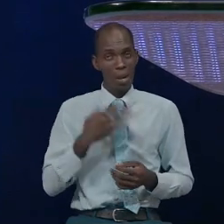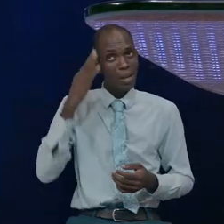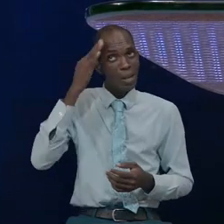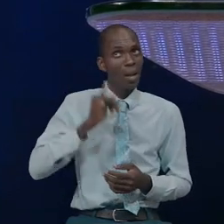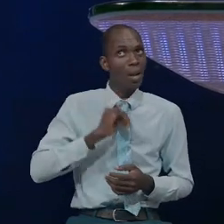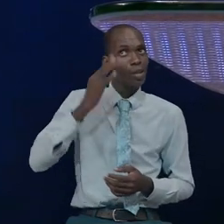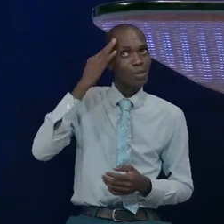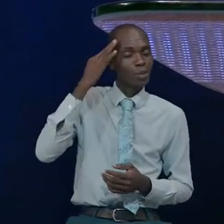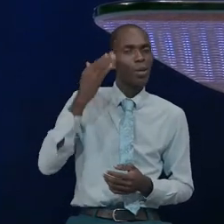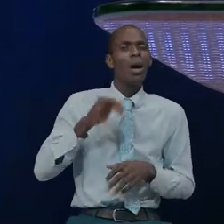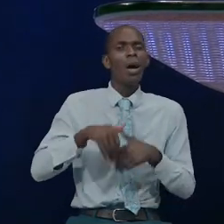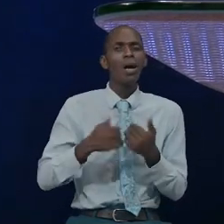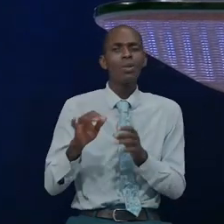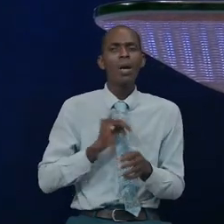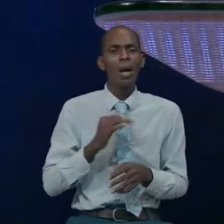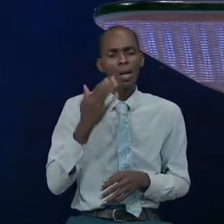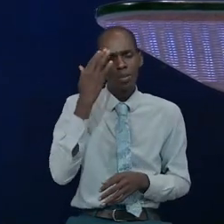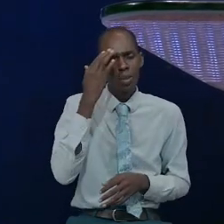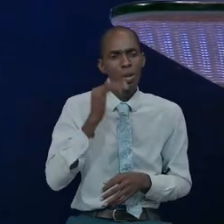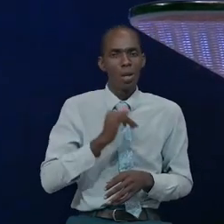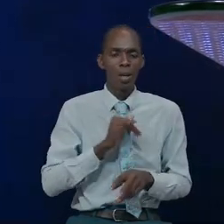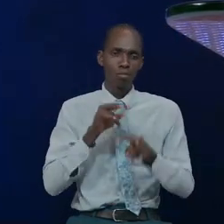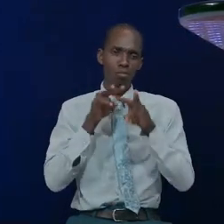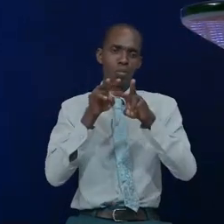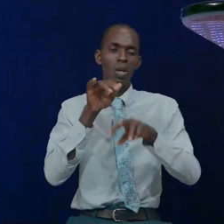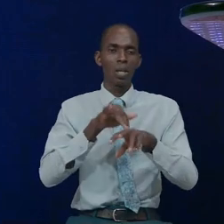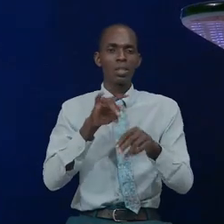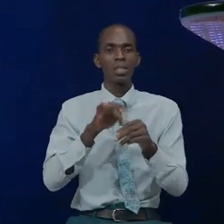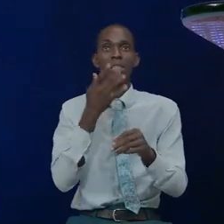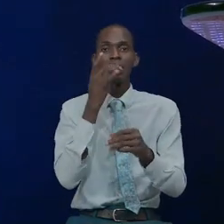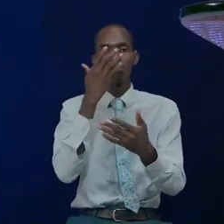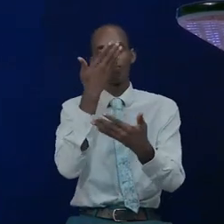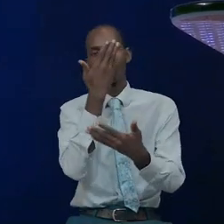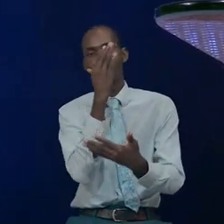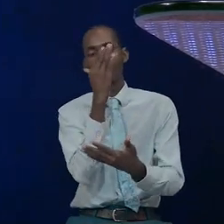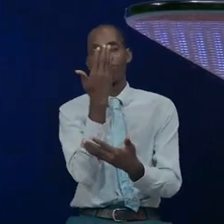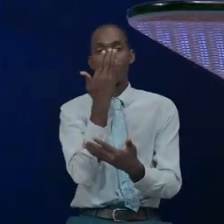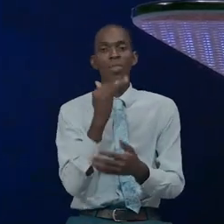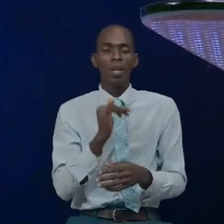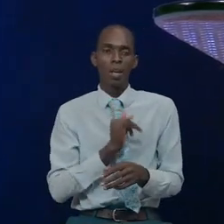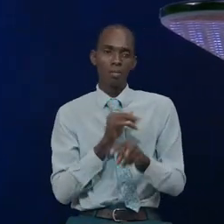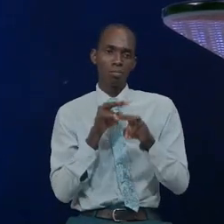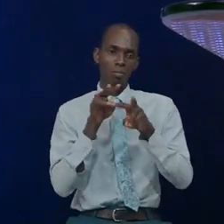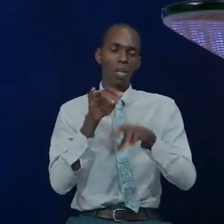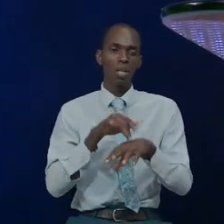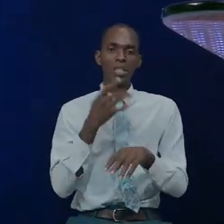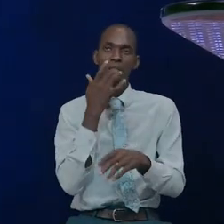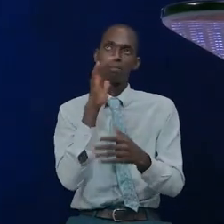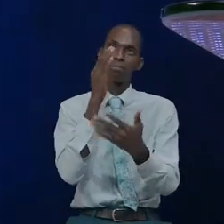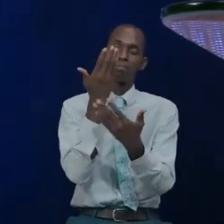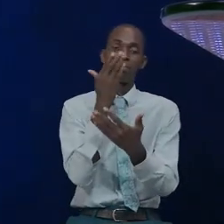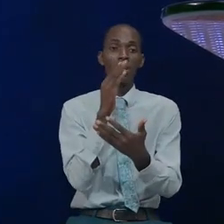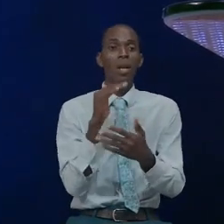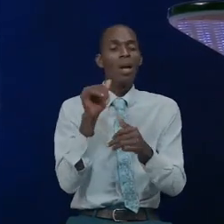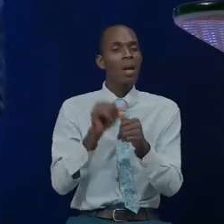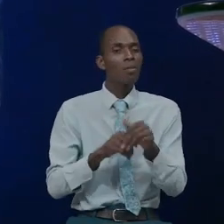there. How do I know? I look at the mirror. I look at the mirror. Every